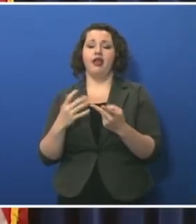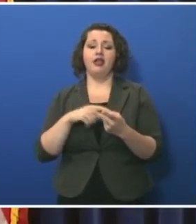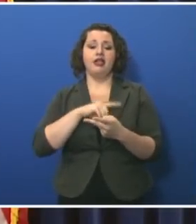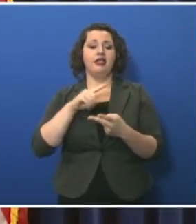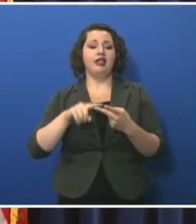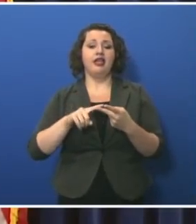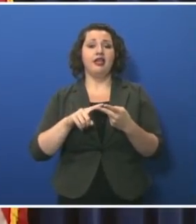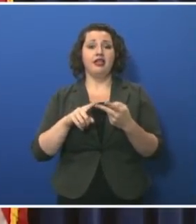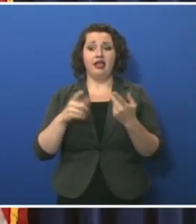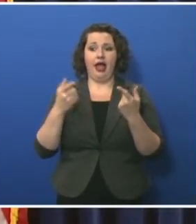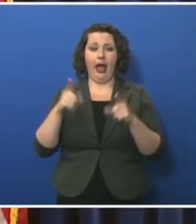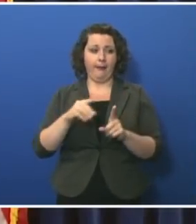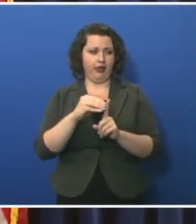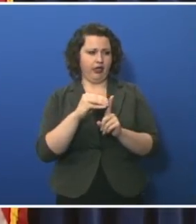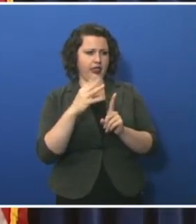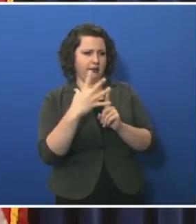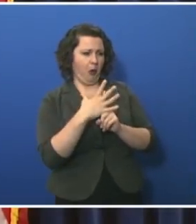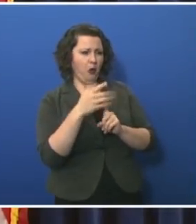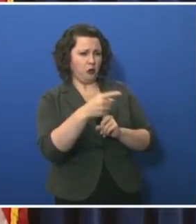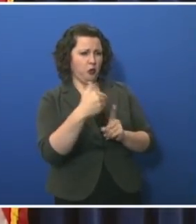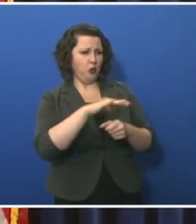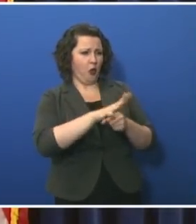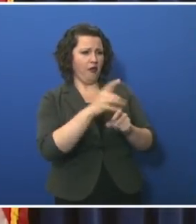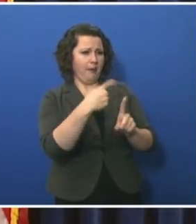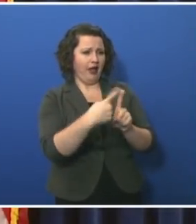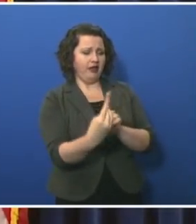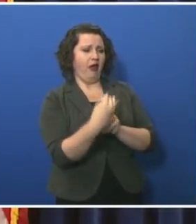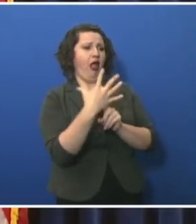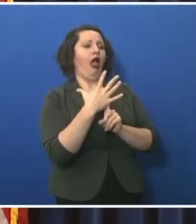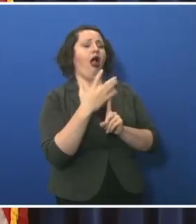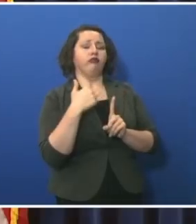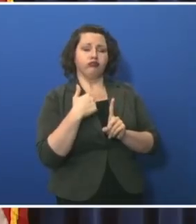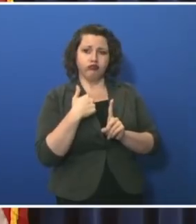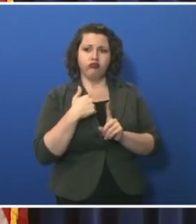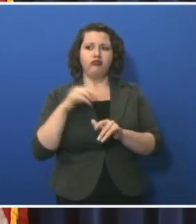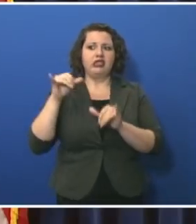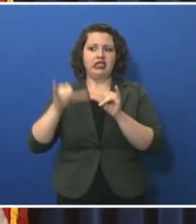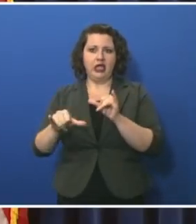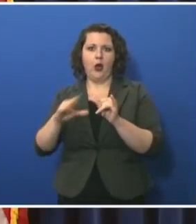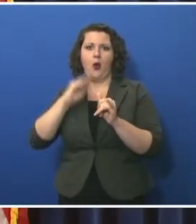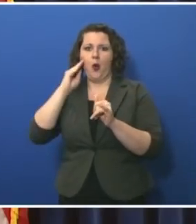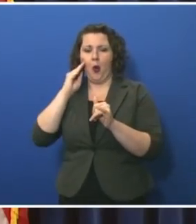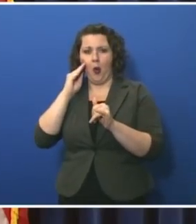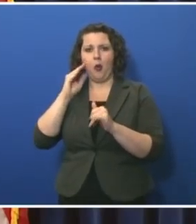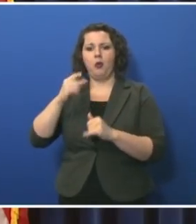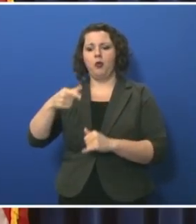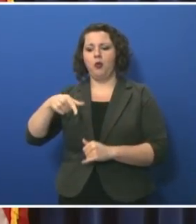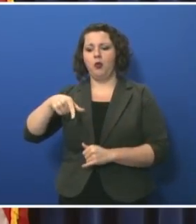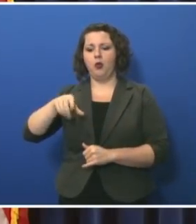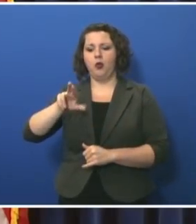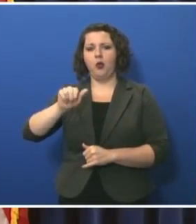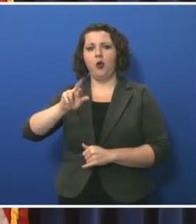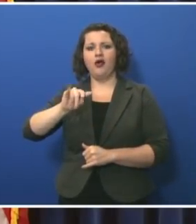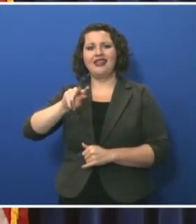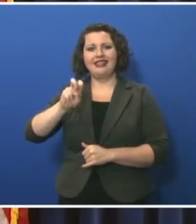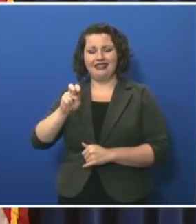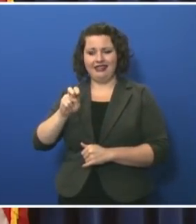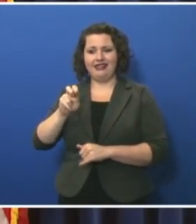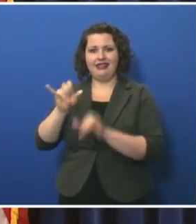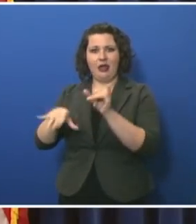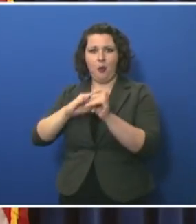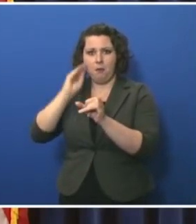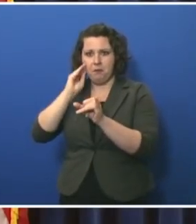you're exposed to somebody who's had COVID, which is what we call quarantine, continue to be very important ways to help limit the spread of this